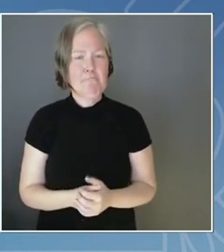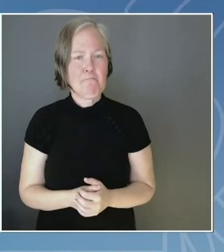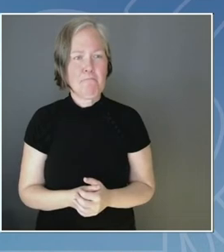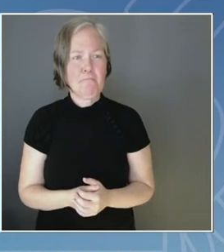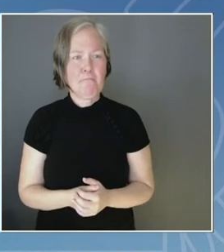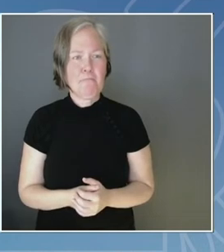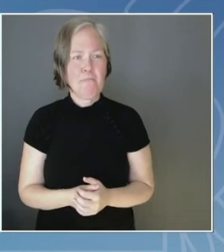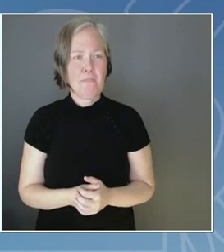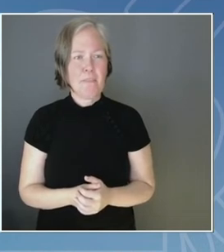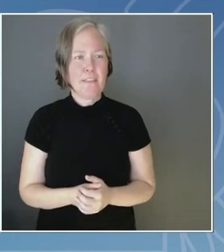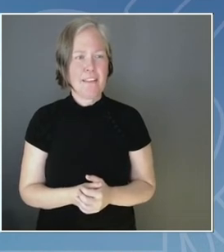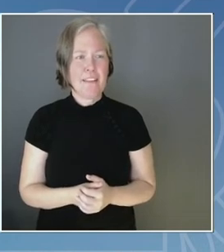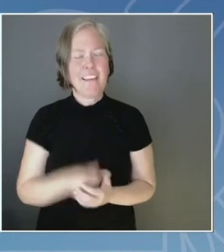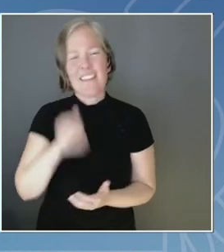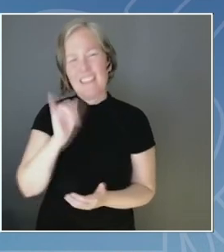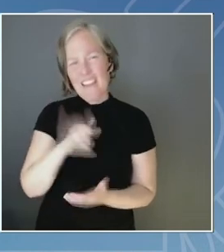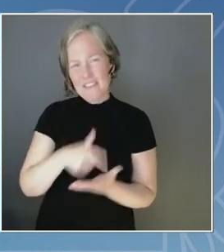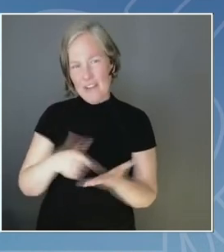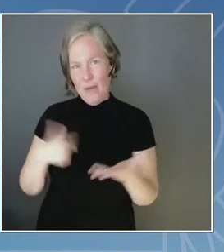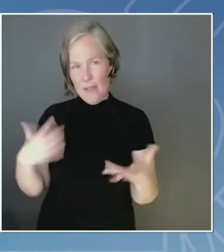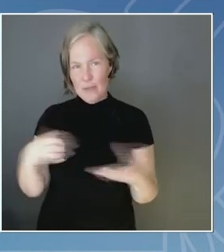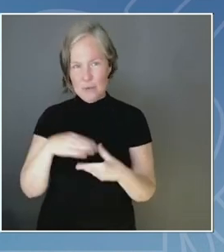This is what I would like to share.